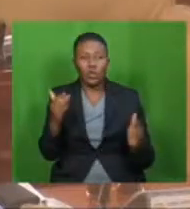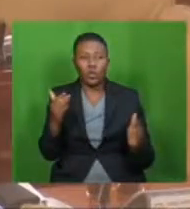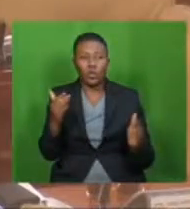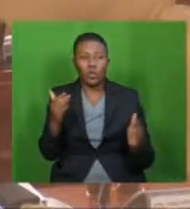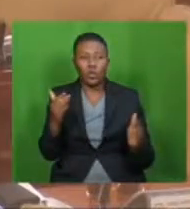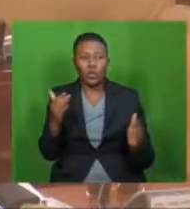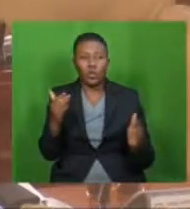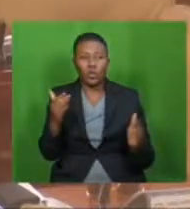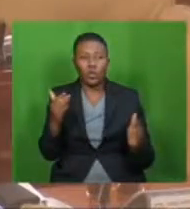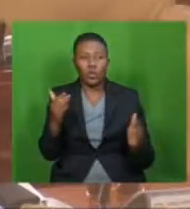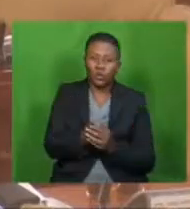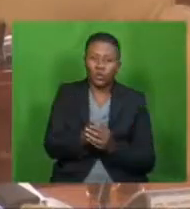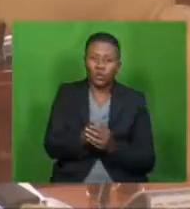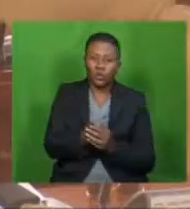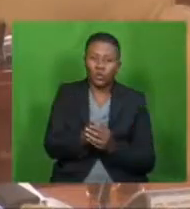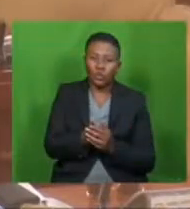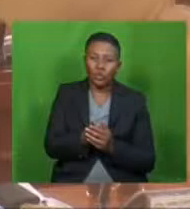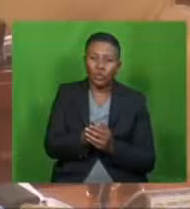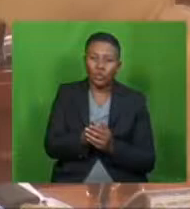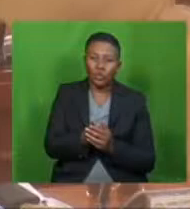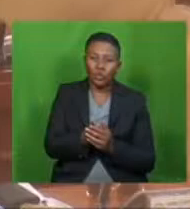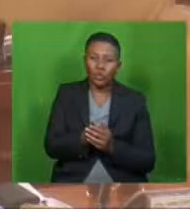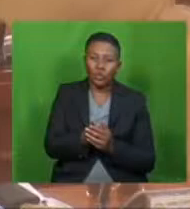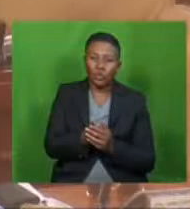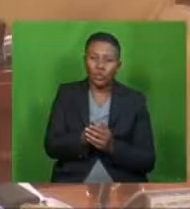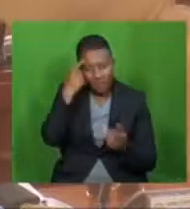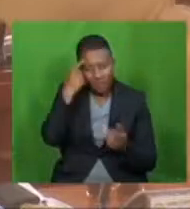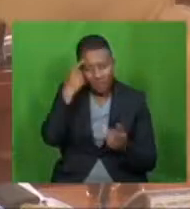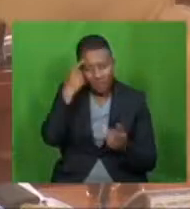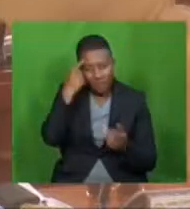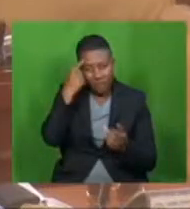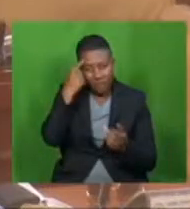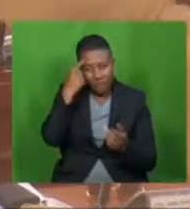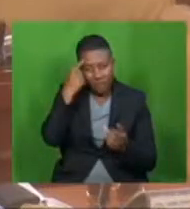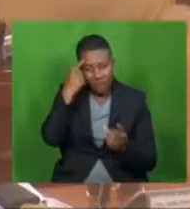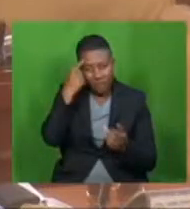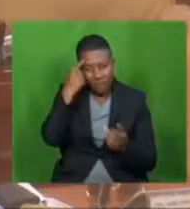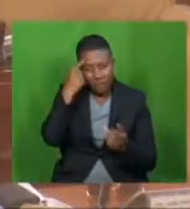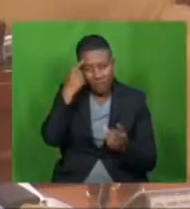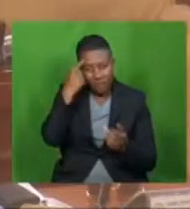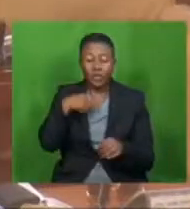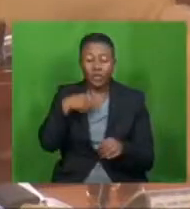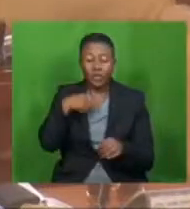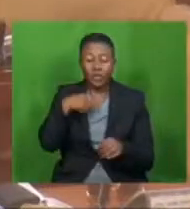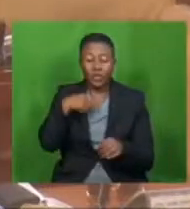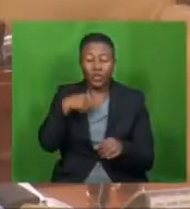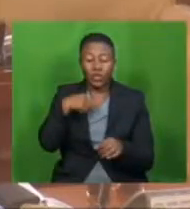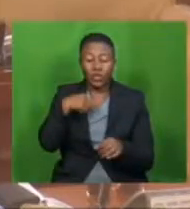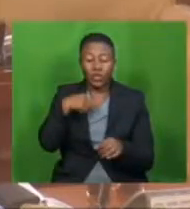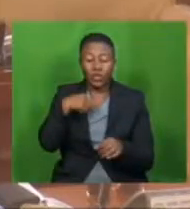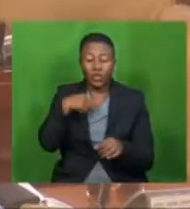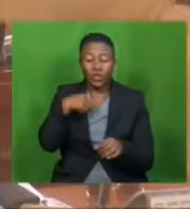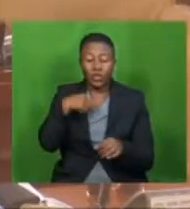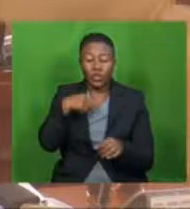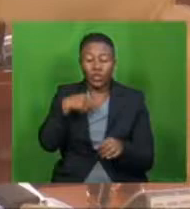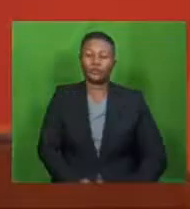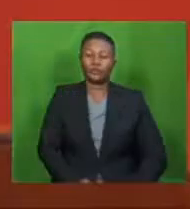for Sabdine so that on Friday we can plan. I thank you for the opportunity. Thank you very much. Let me come